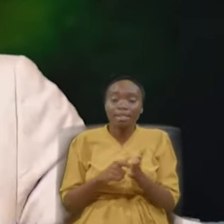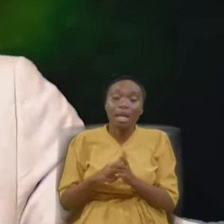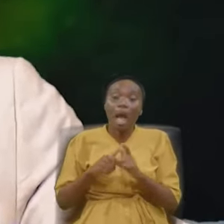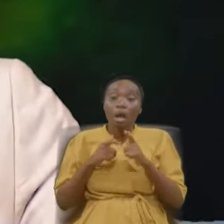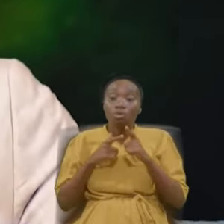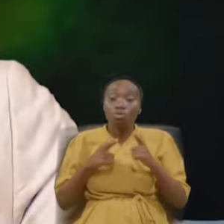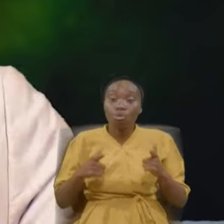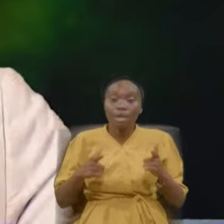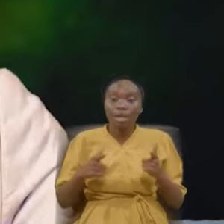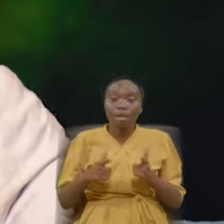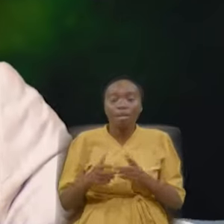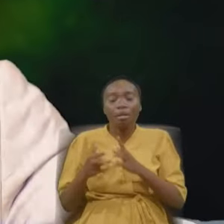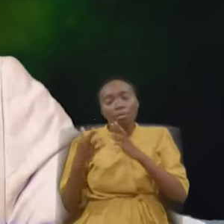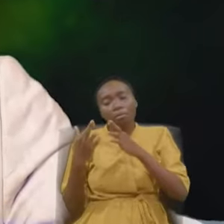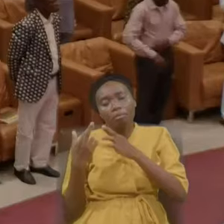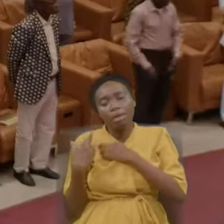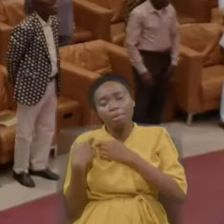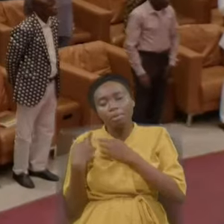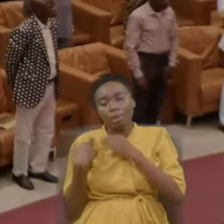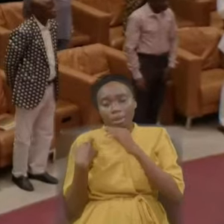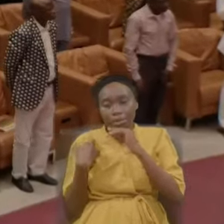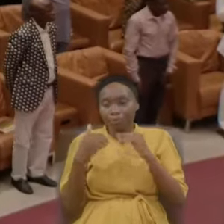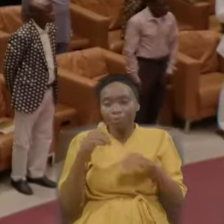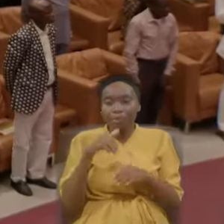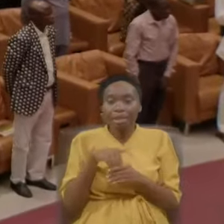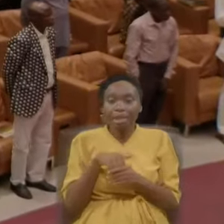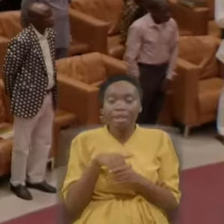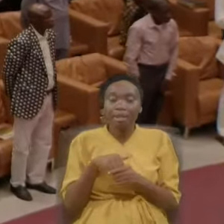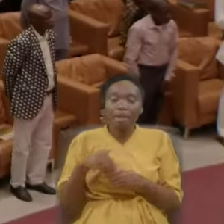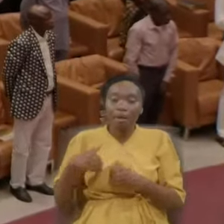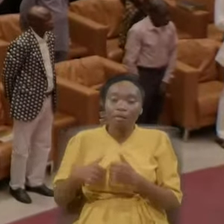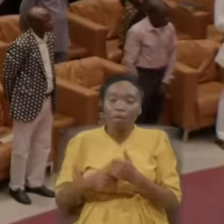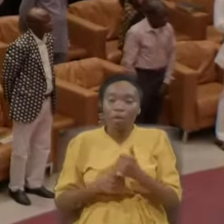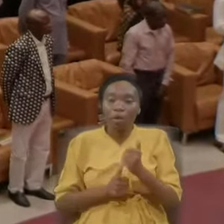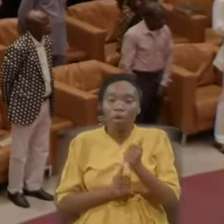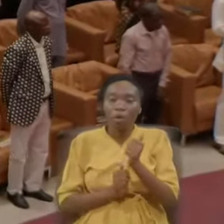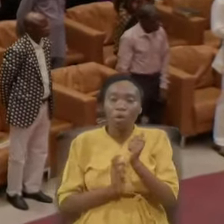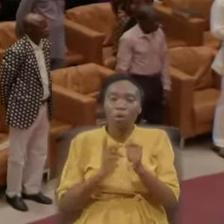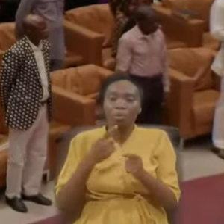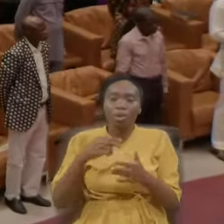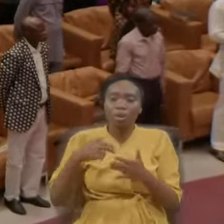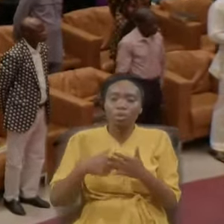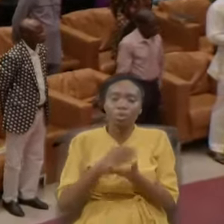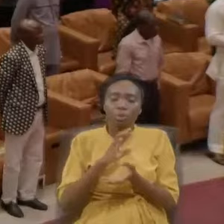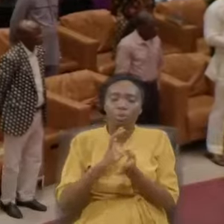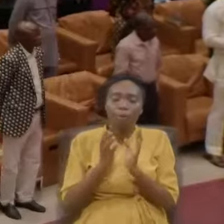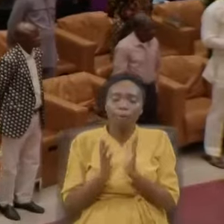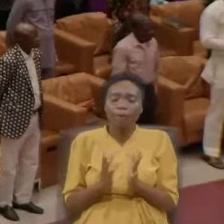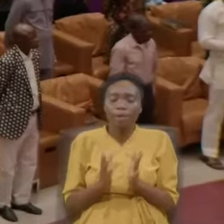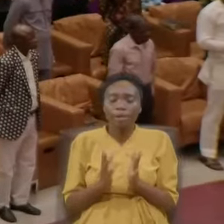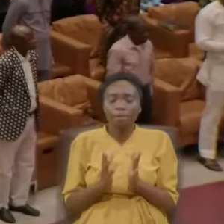great responsibility in following up the new convert.